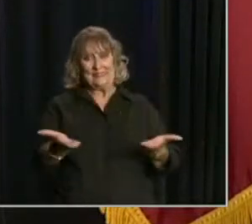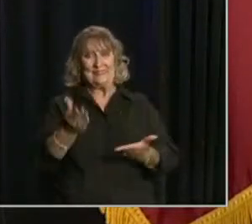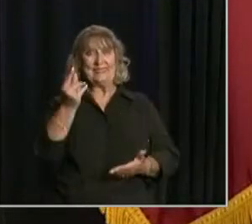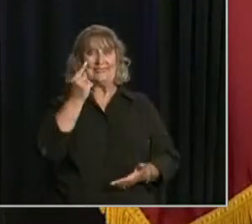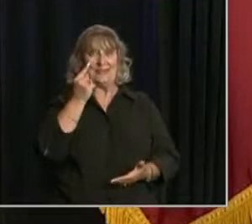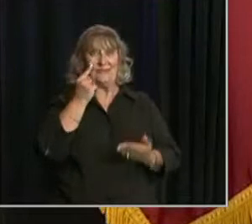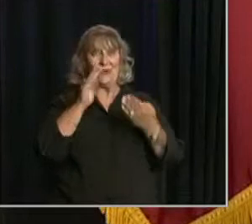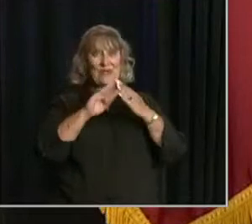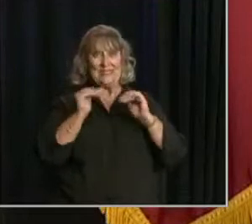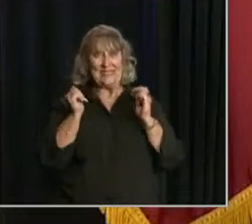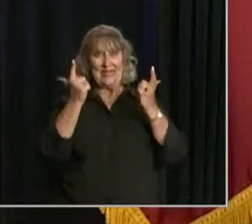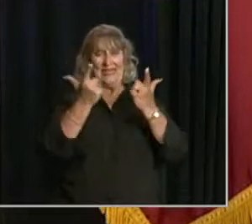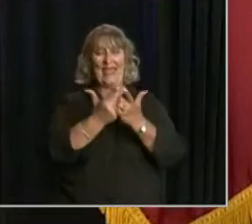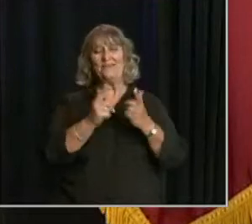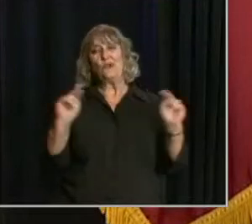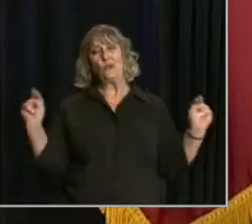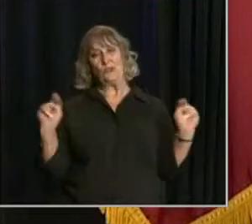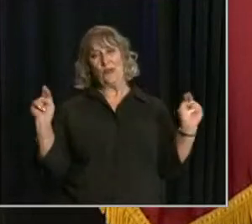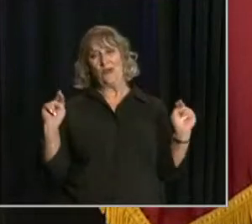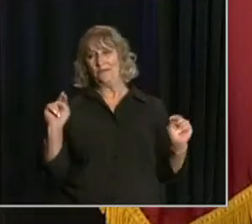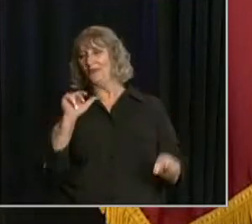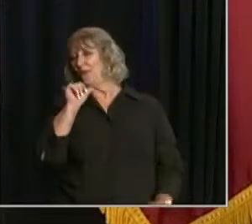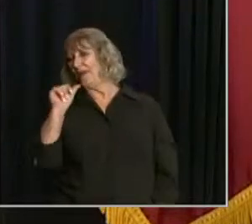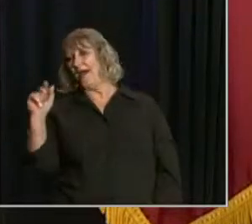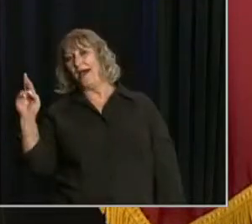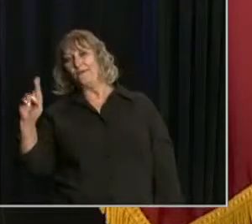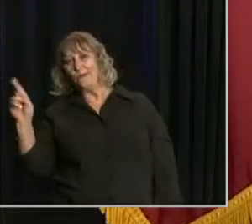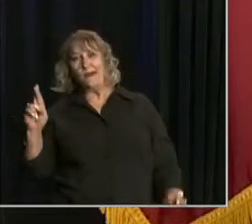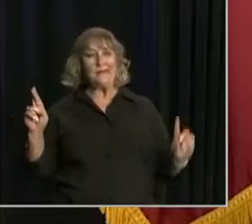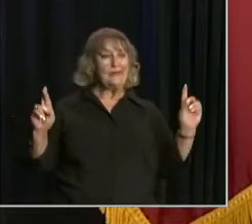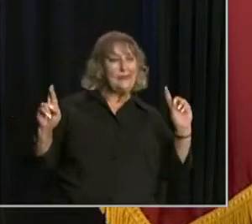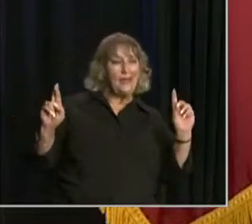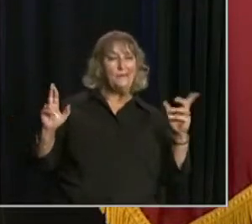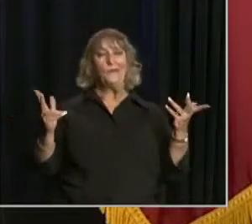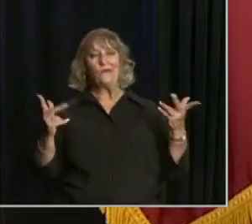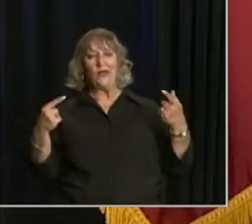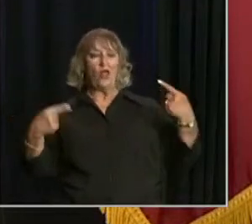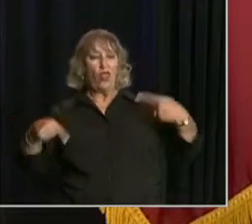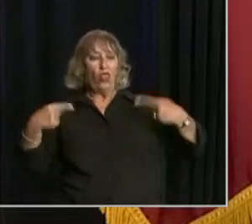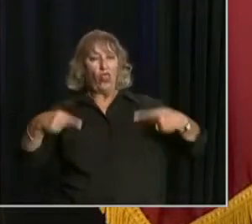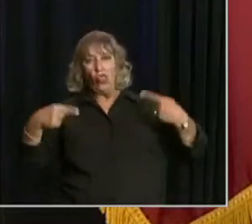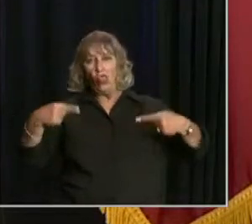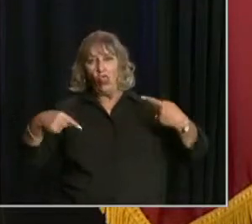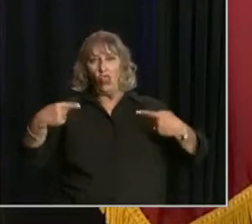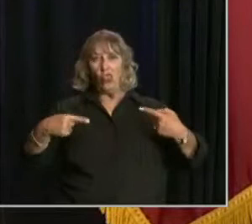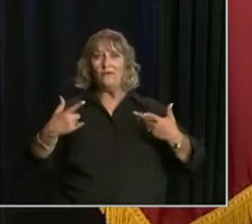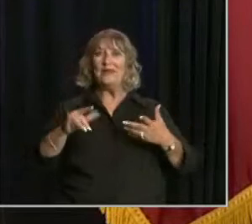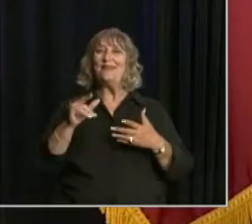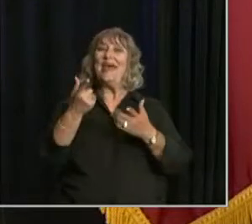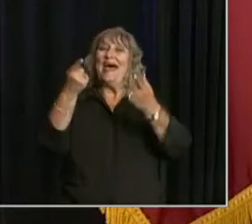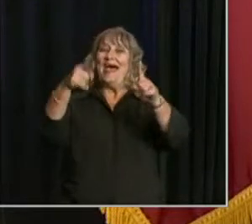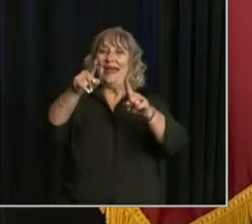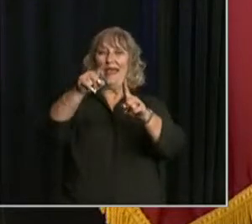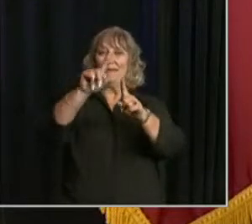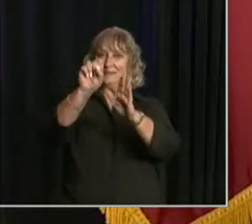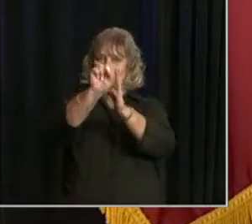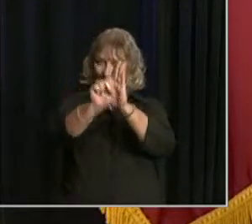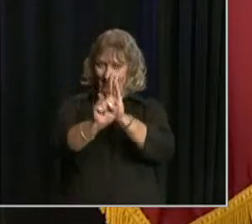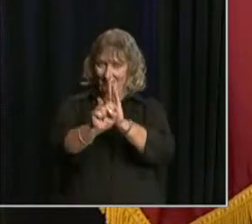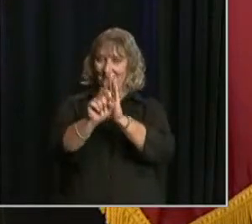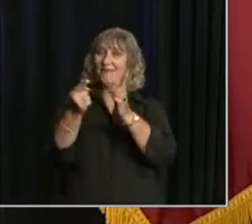city council is nonpartisan. So you're not going to have the kind of partisan bickering that you would see featured at the state and federal level.